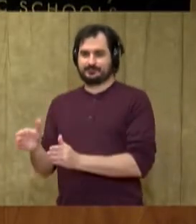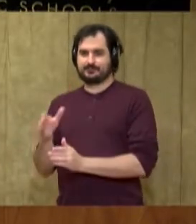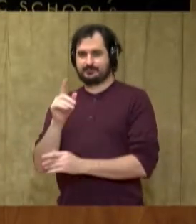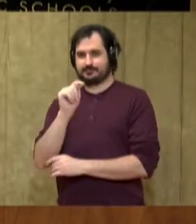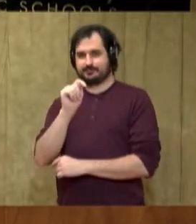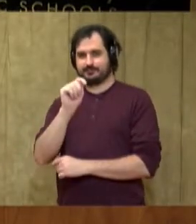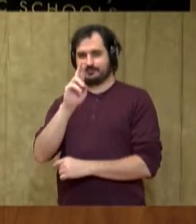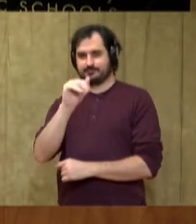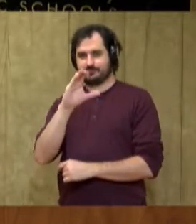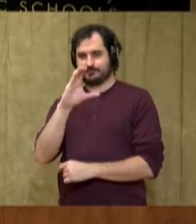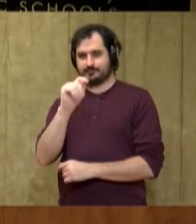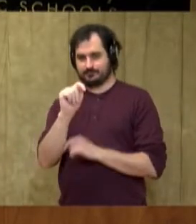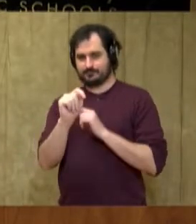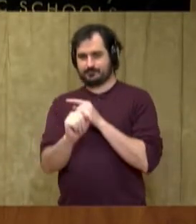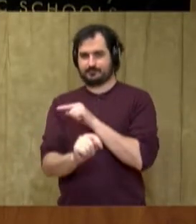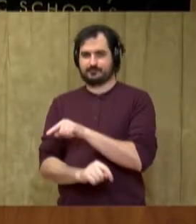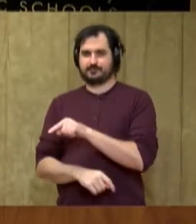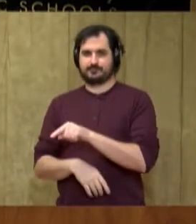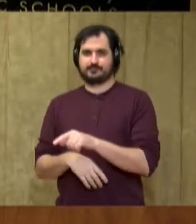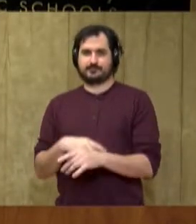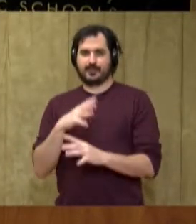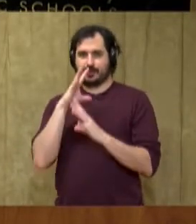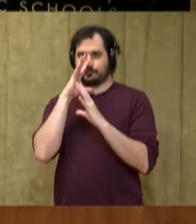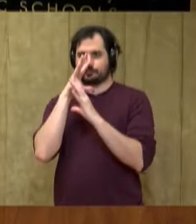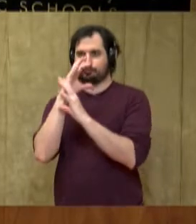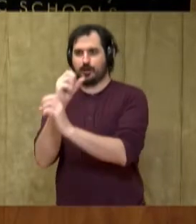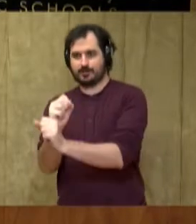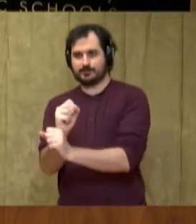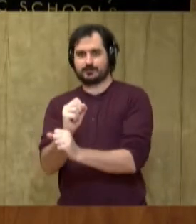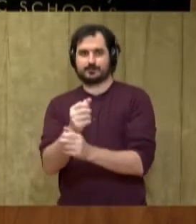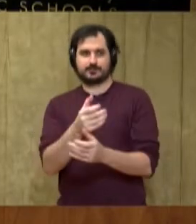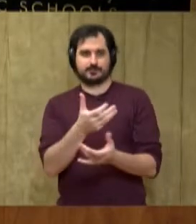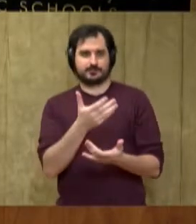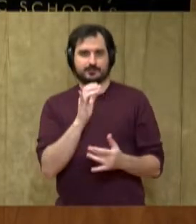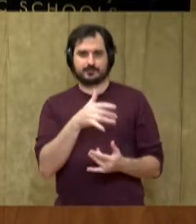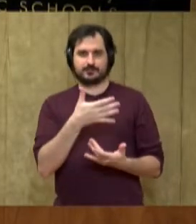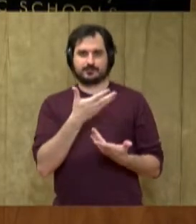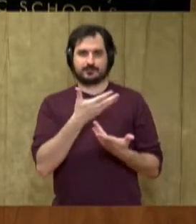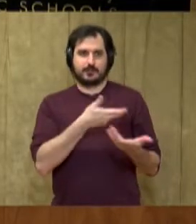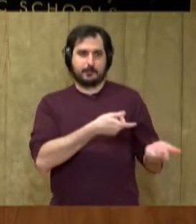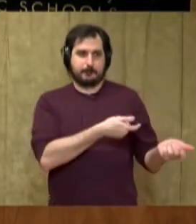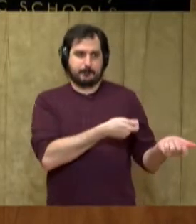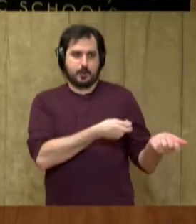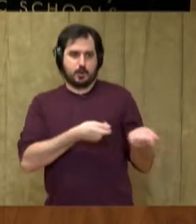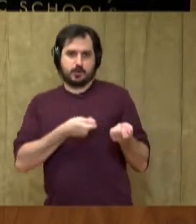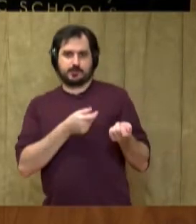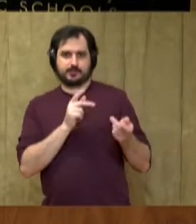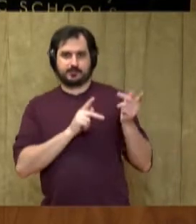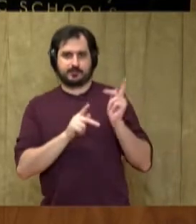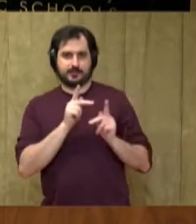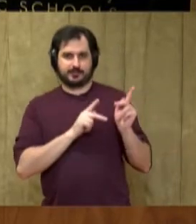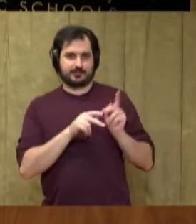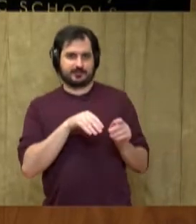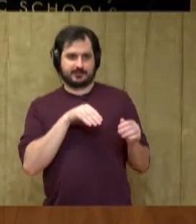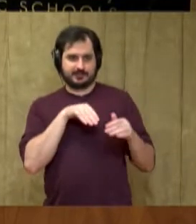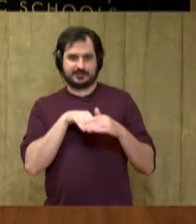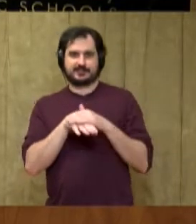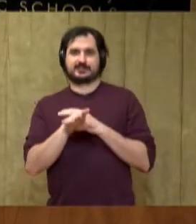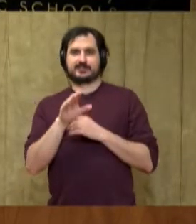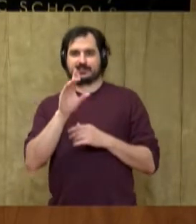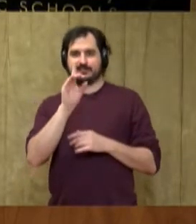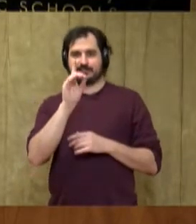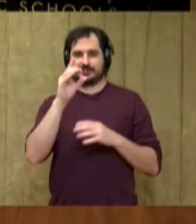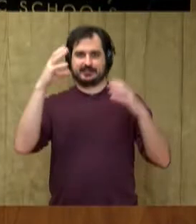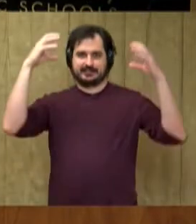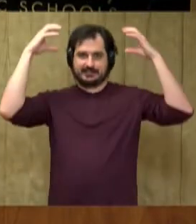pull. And we talked about with attraction, how Cinderella's palace pulls people in to Disney World. Or